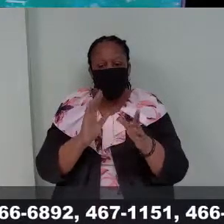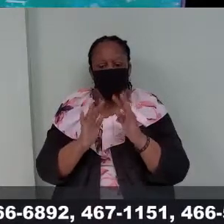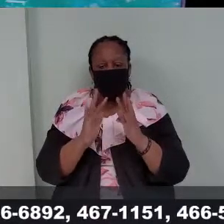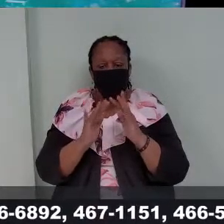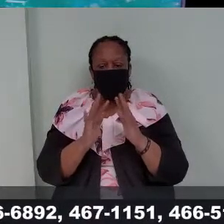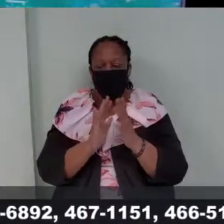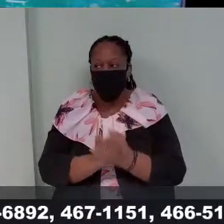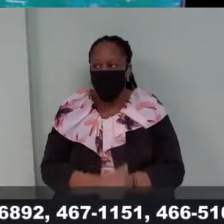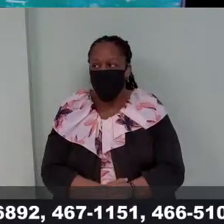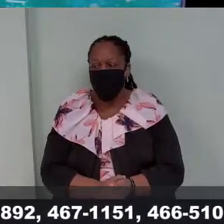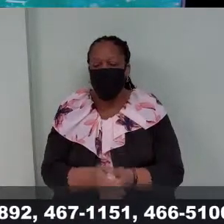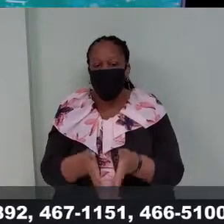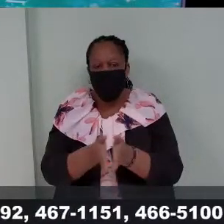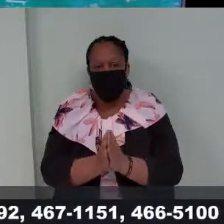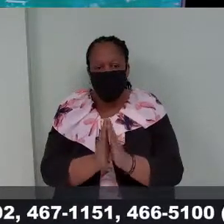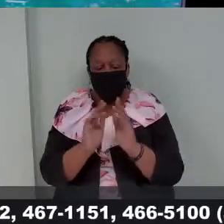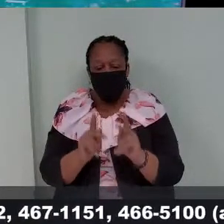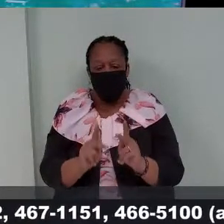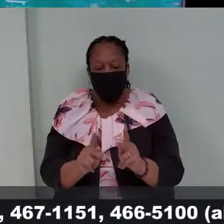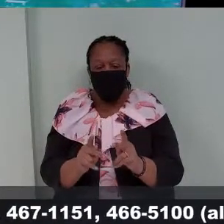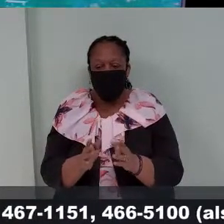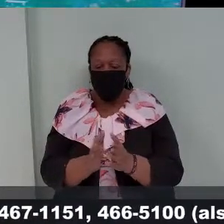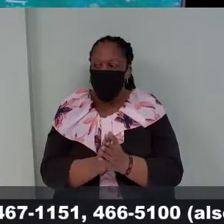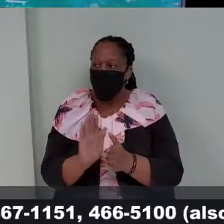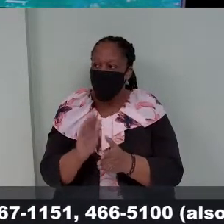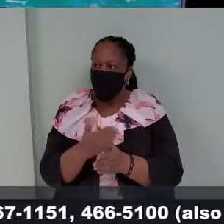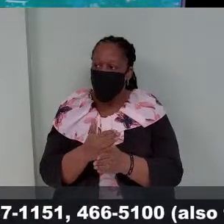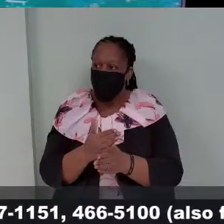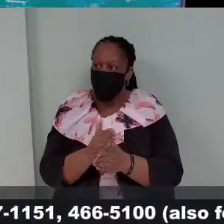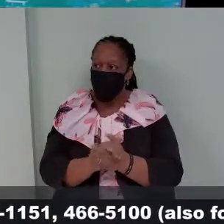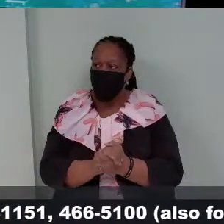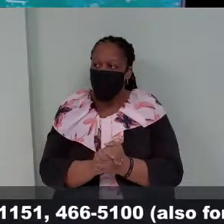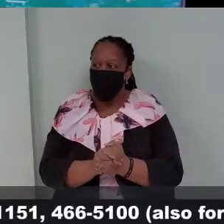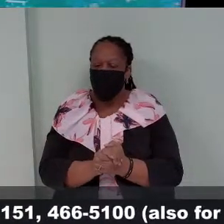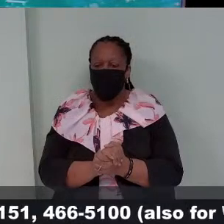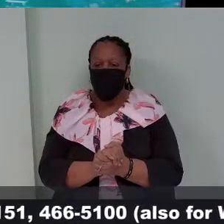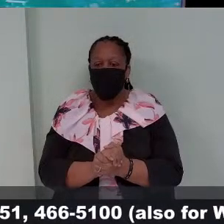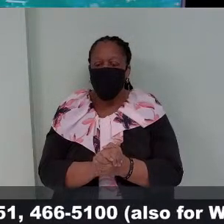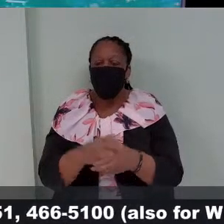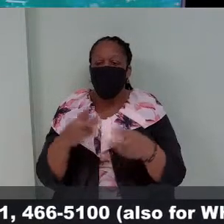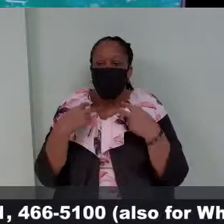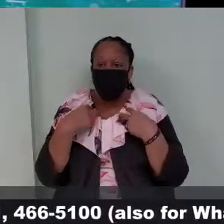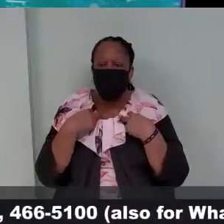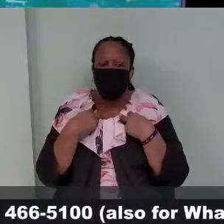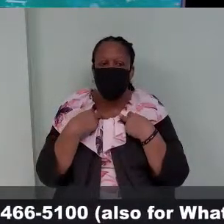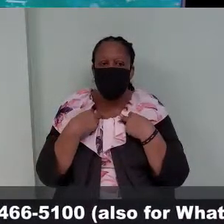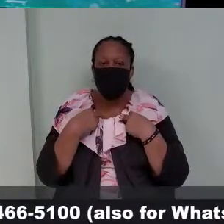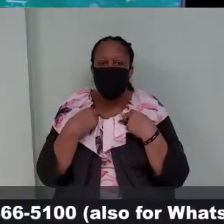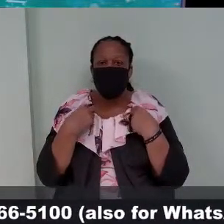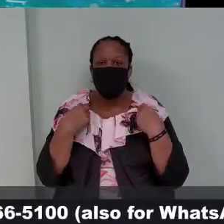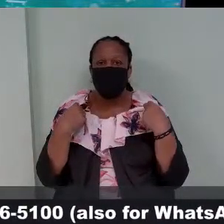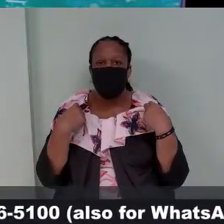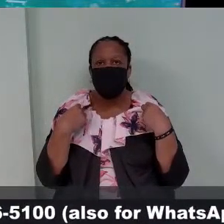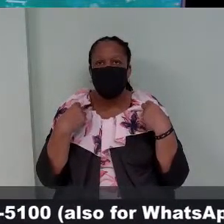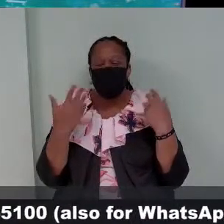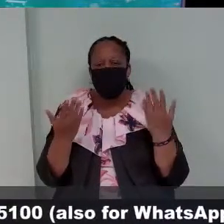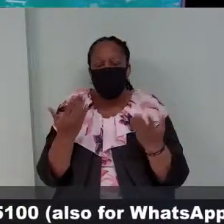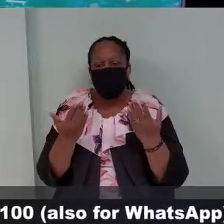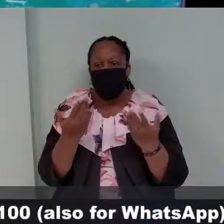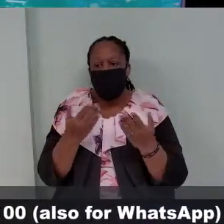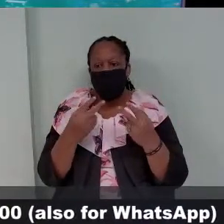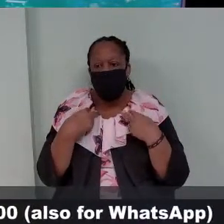seeking more partnership with individuals who deal with real estate, and they have villas, apartments